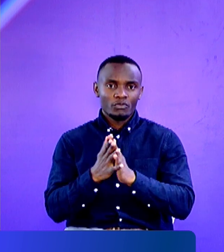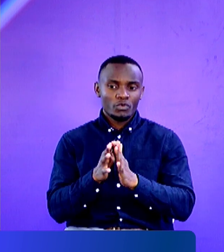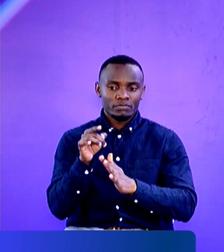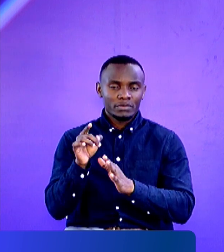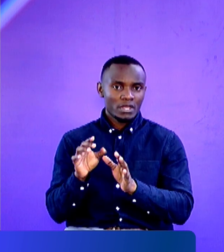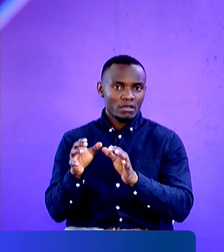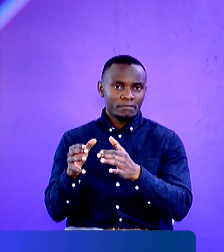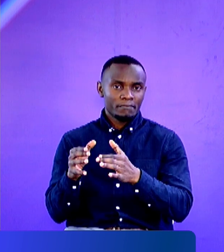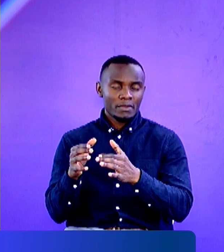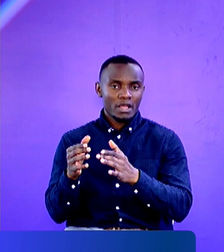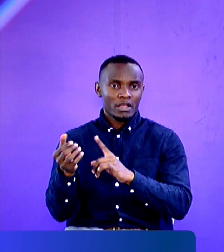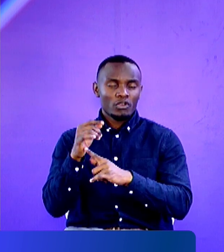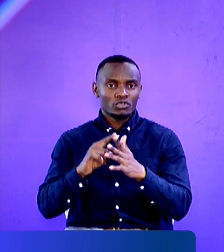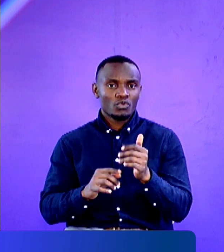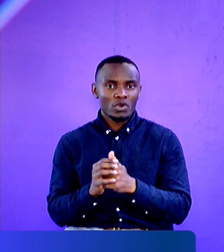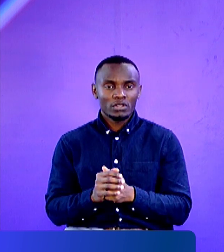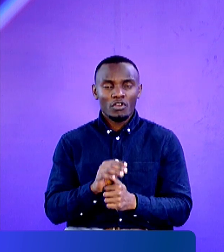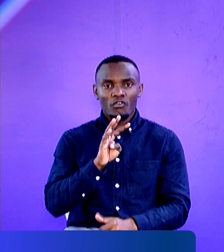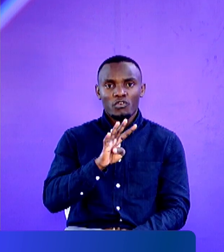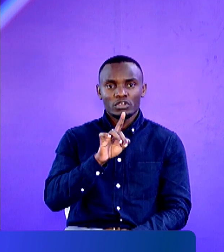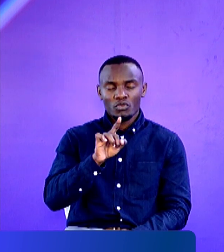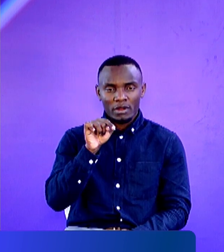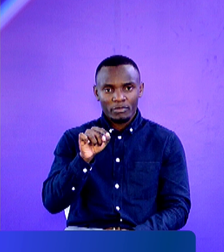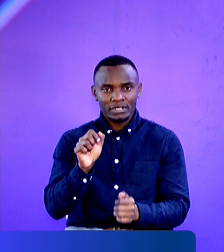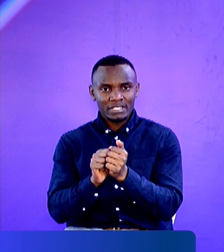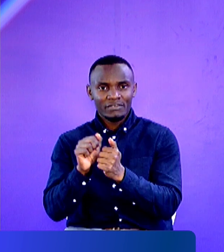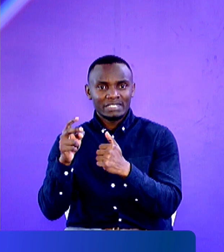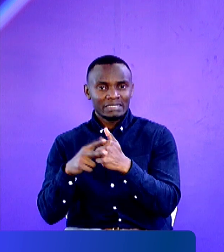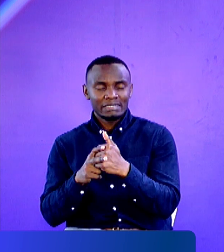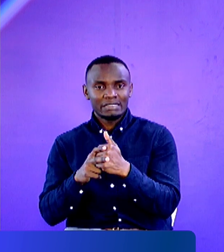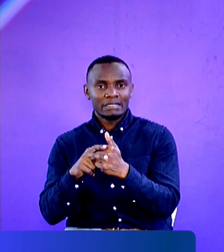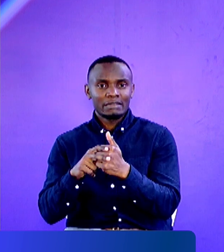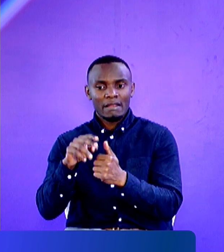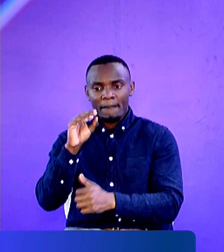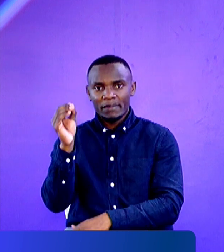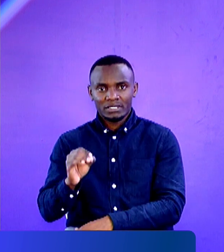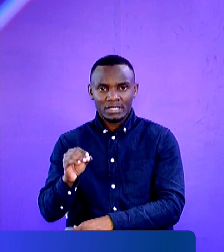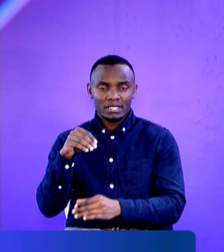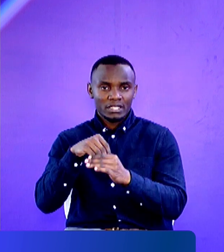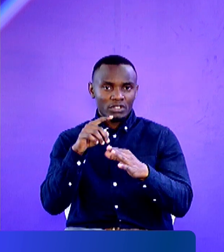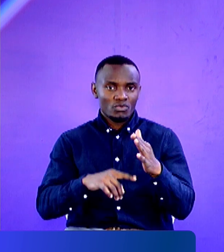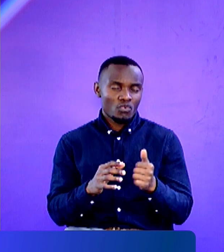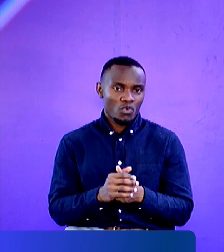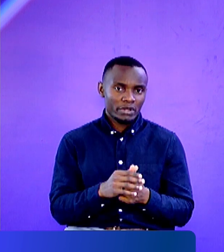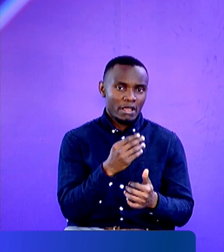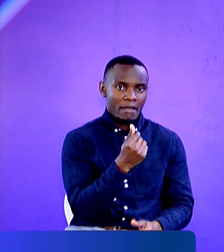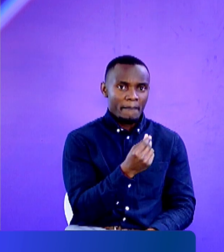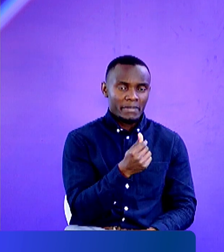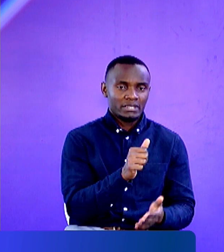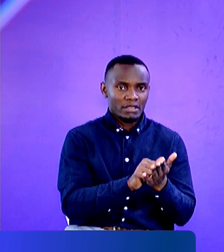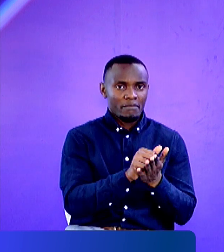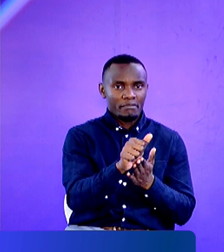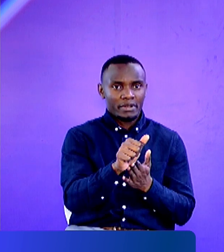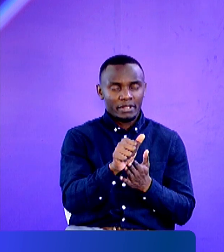combined 41.17% stake in Pesaprint, the firm angling for the